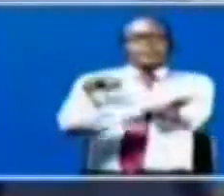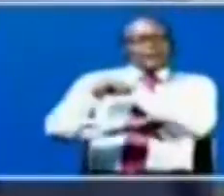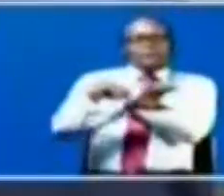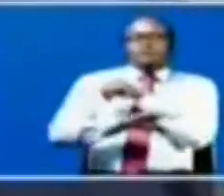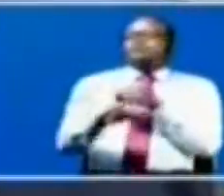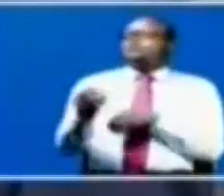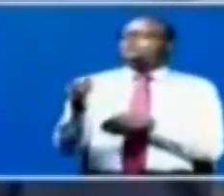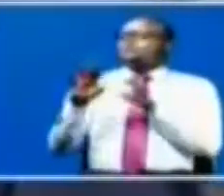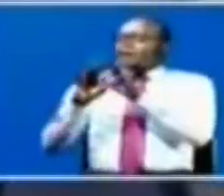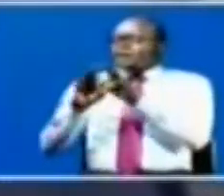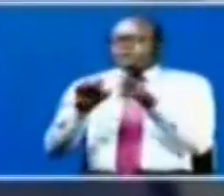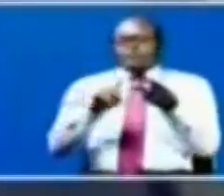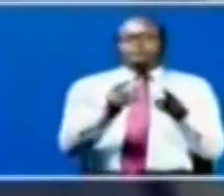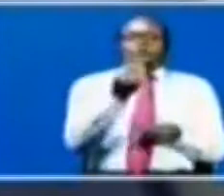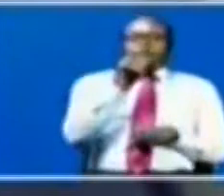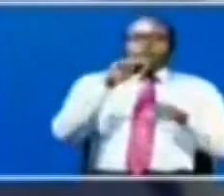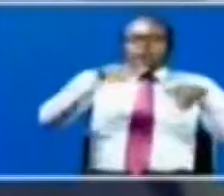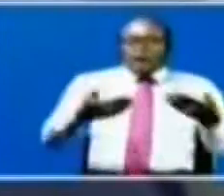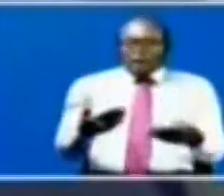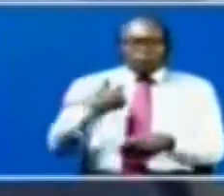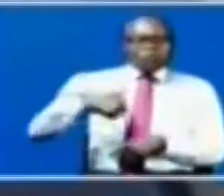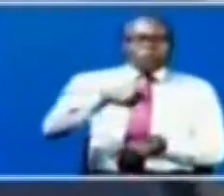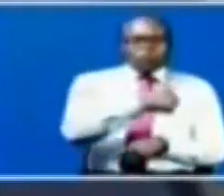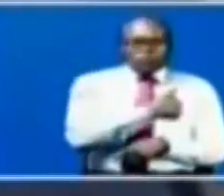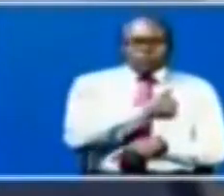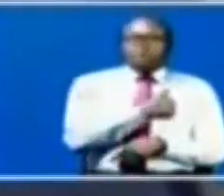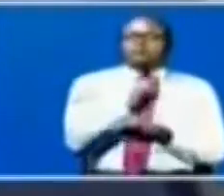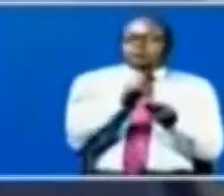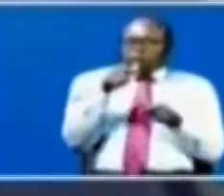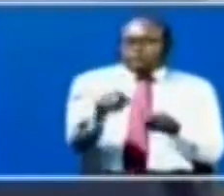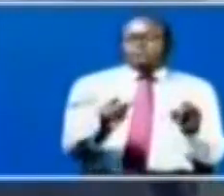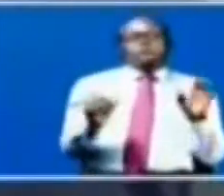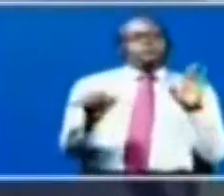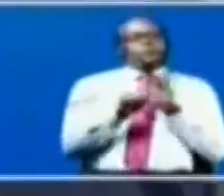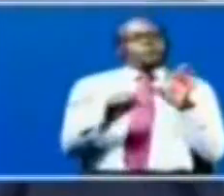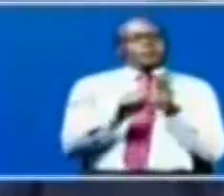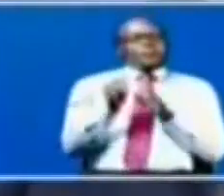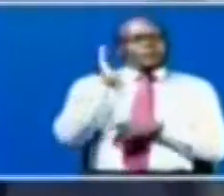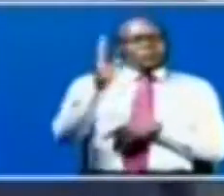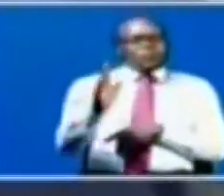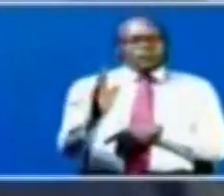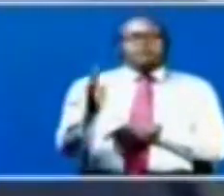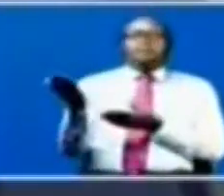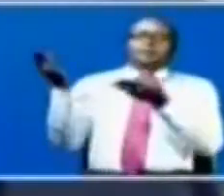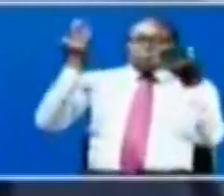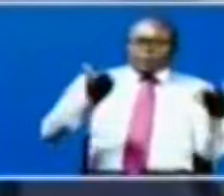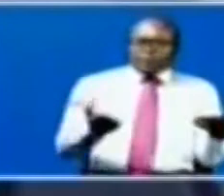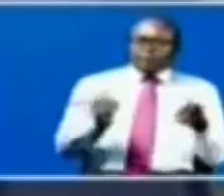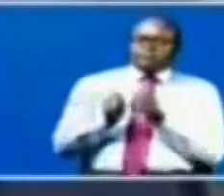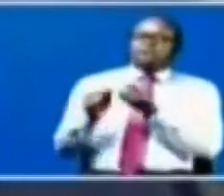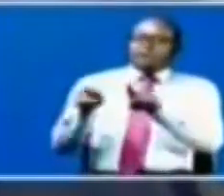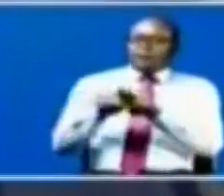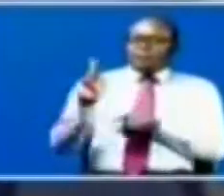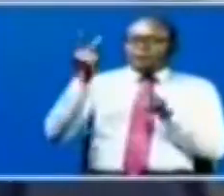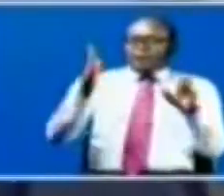food, how we are living, how we are dealing with each other, with foreigners. And they will take with them also the